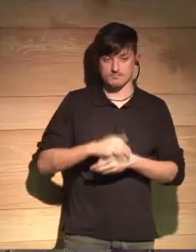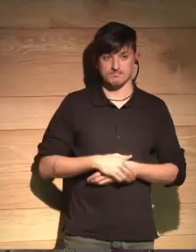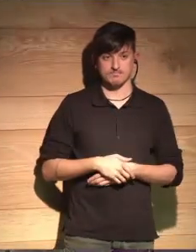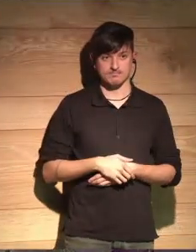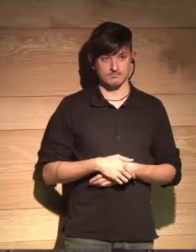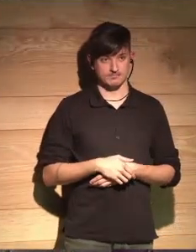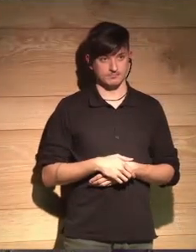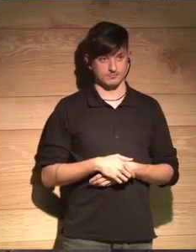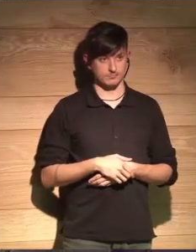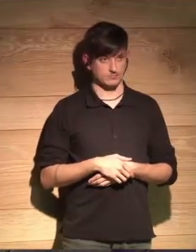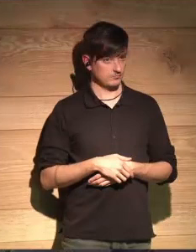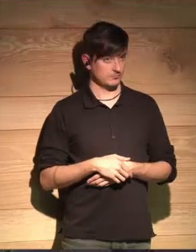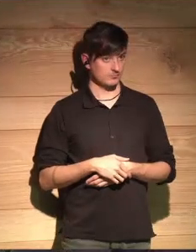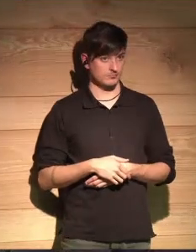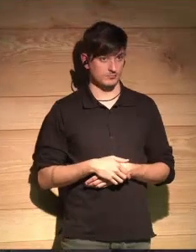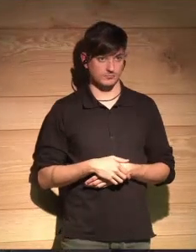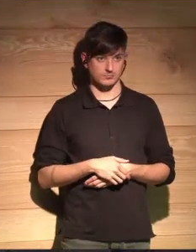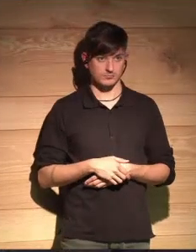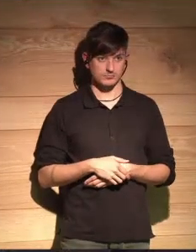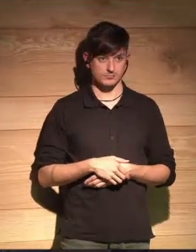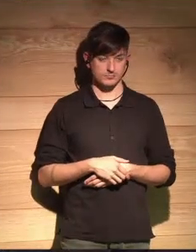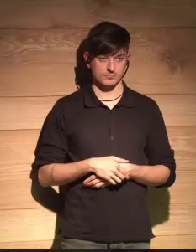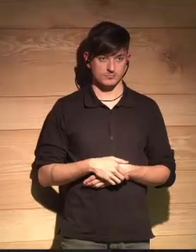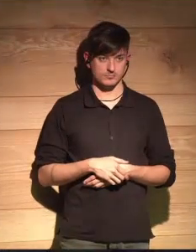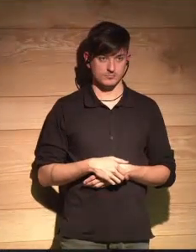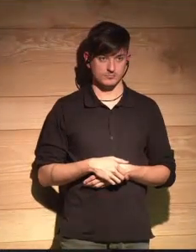Here you can see some of the people from our team.